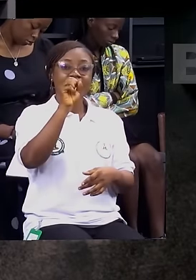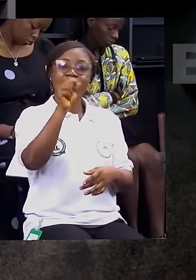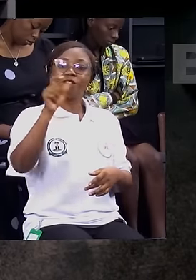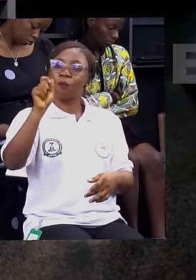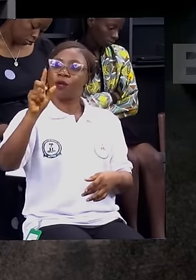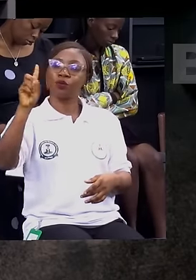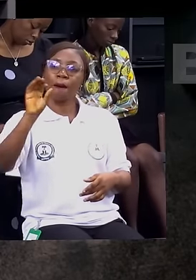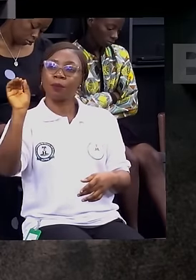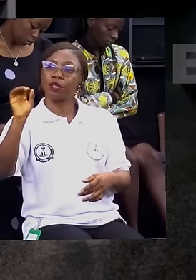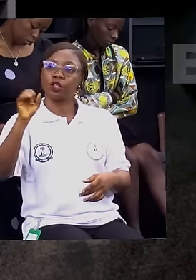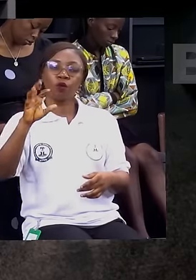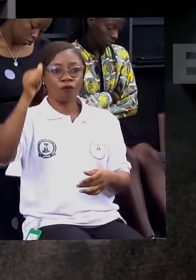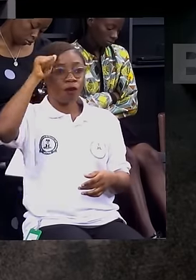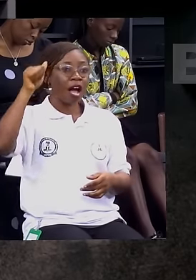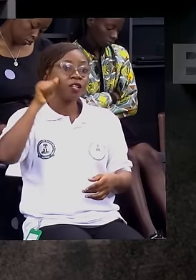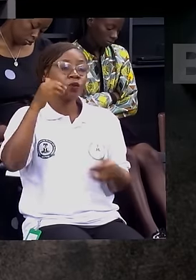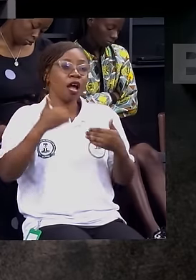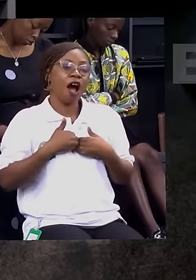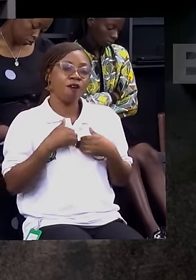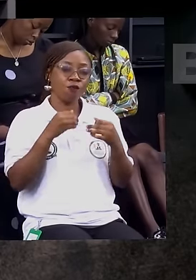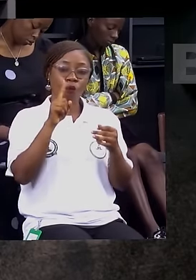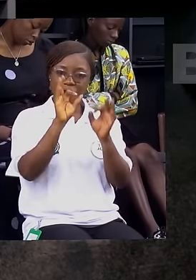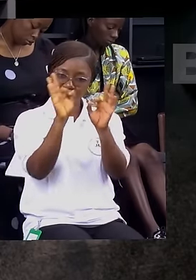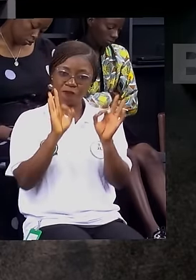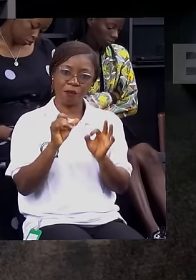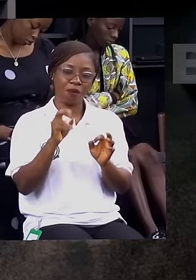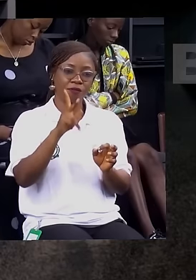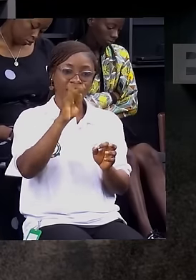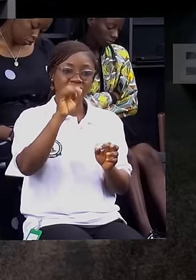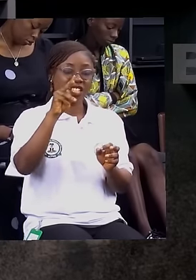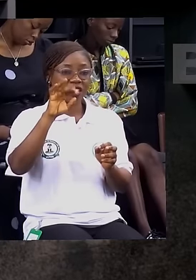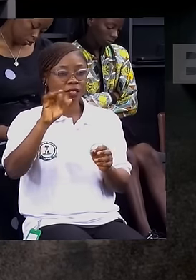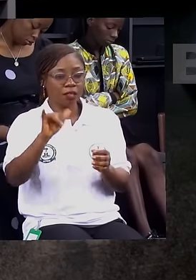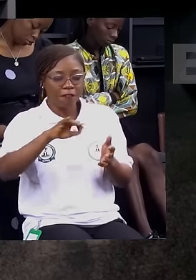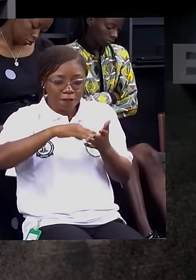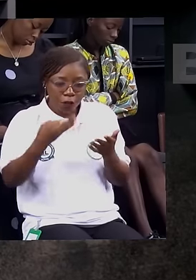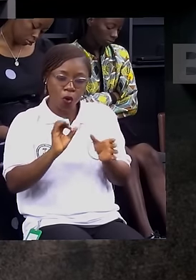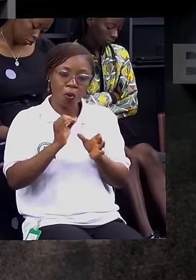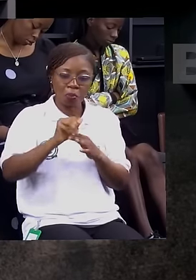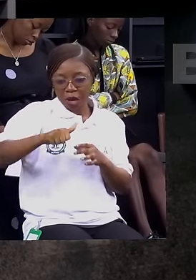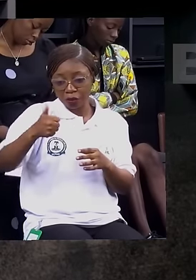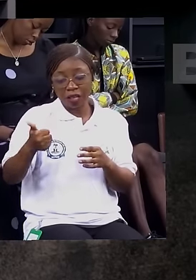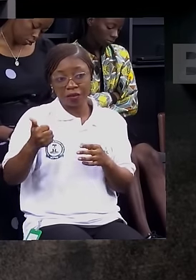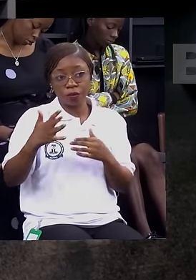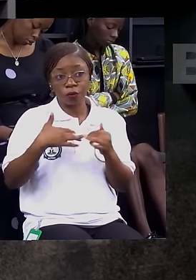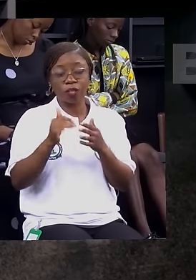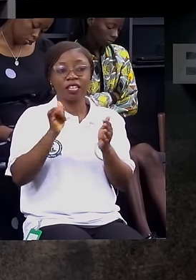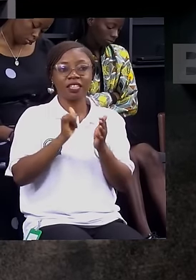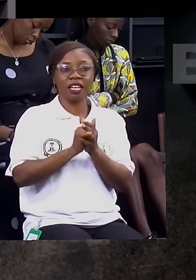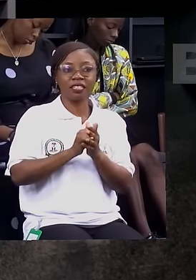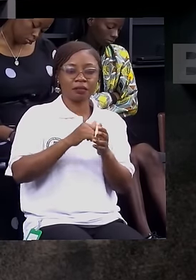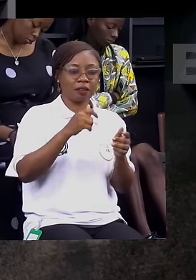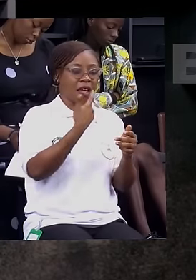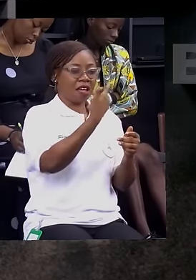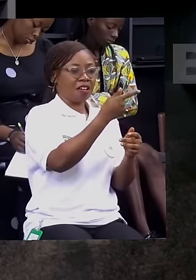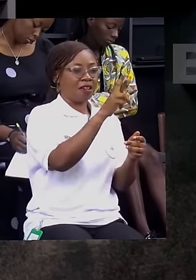in Nigeria have one form of kidney failure or the other. The kidney failure is in grade 1,